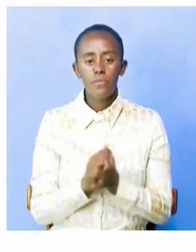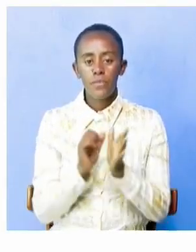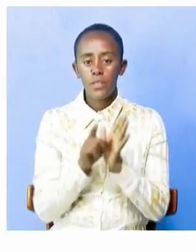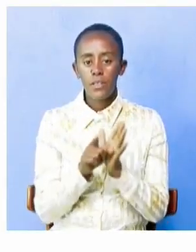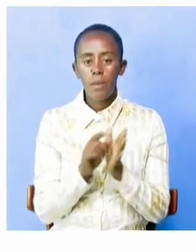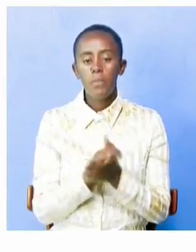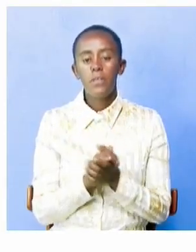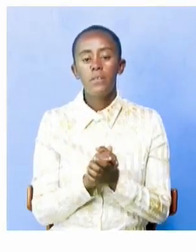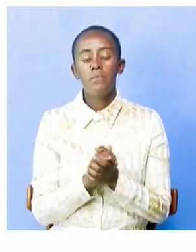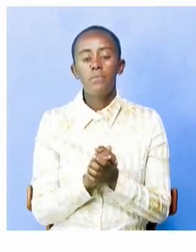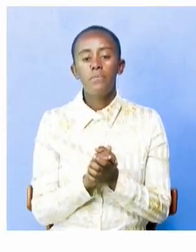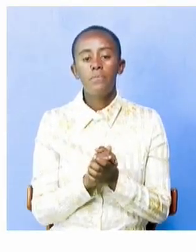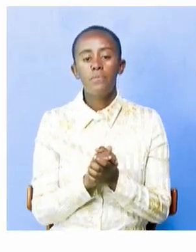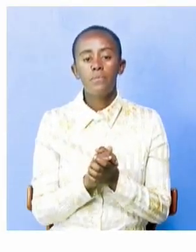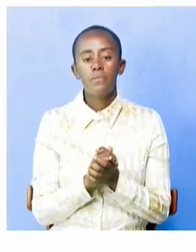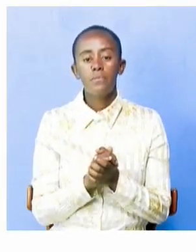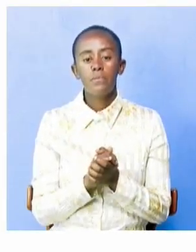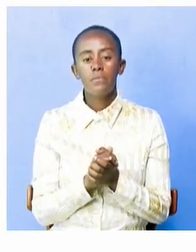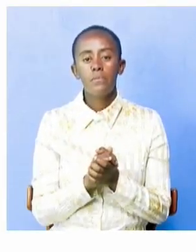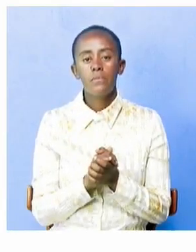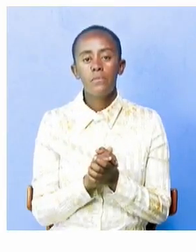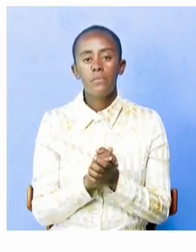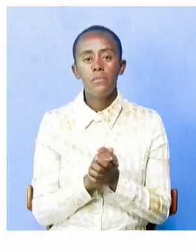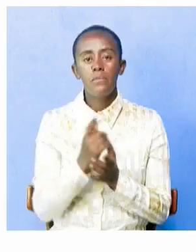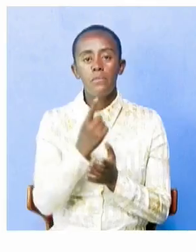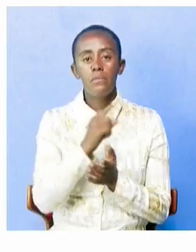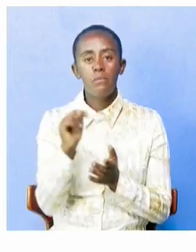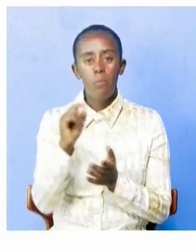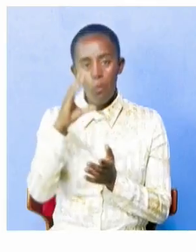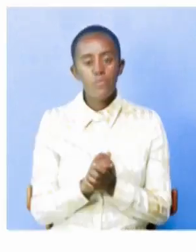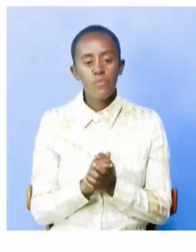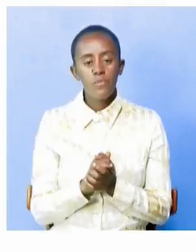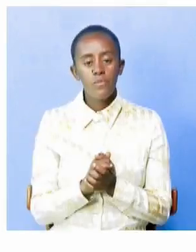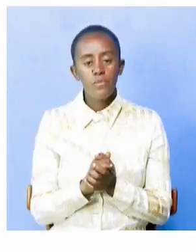Example. The boys